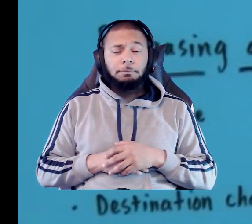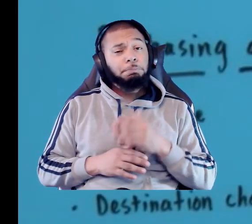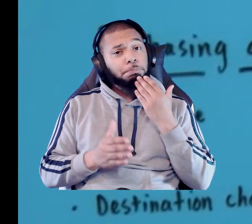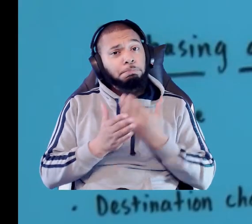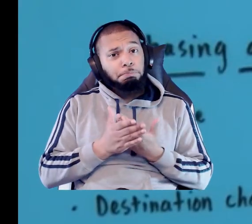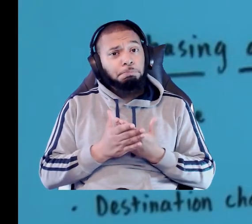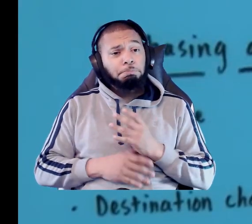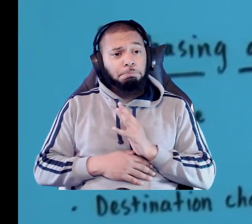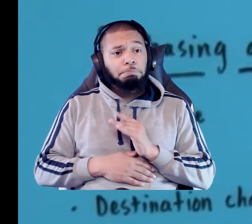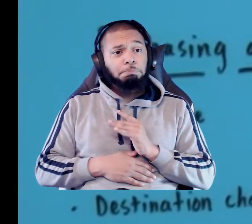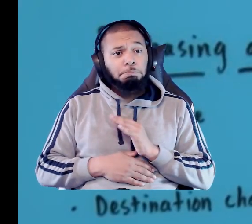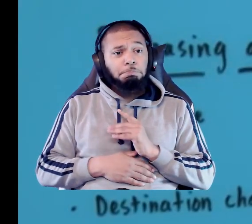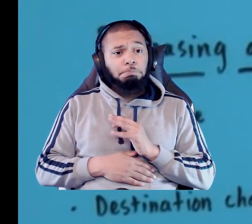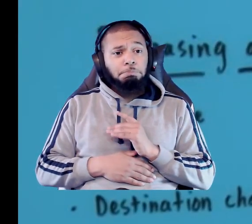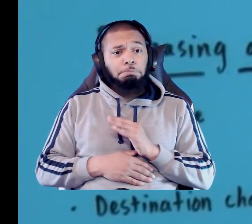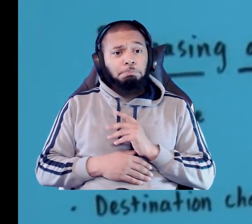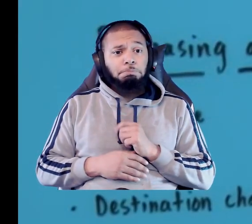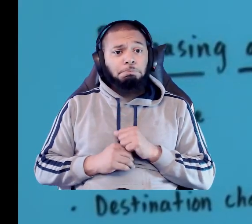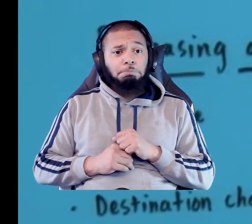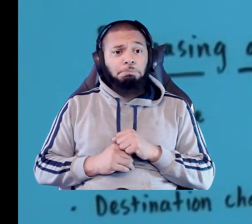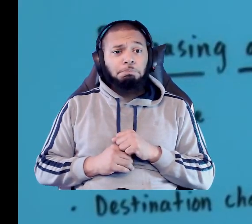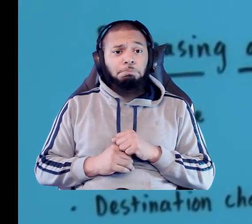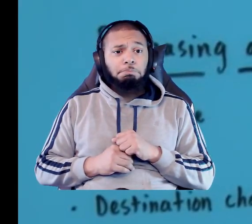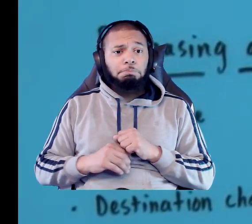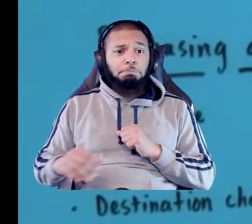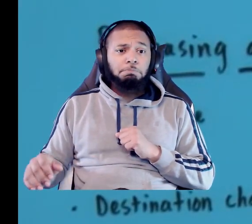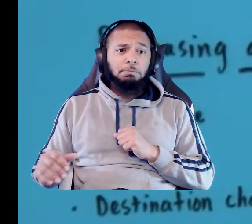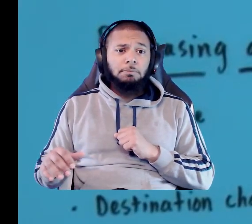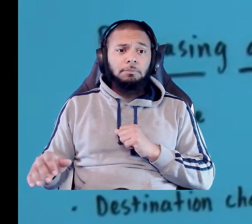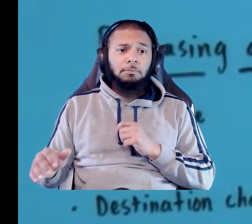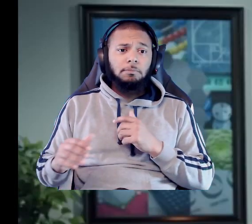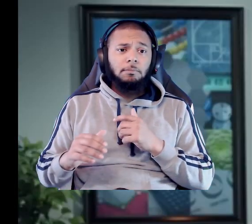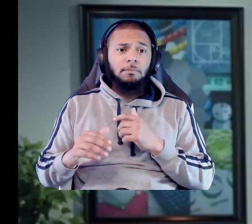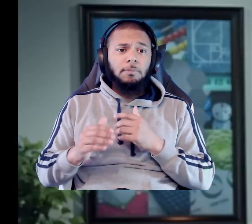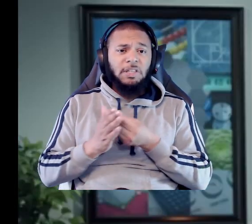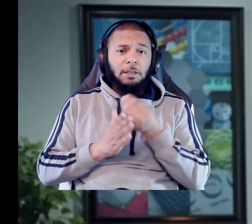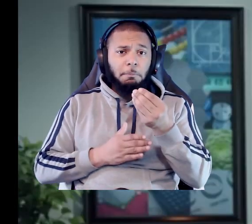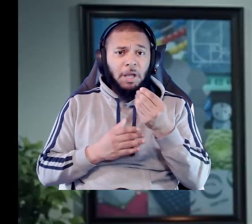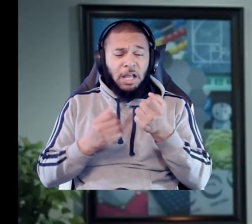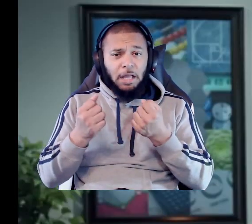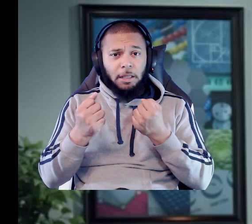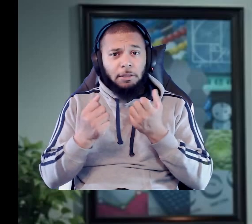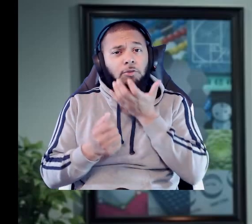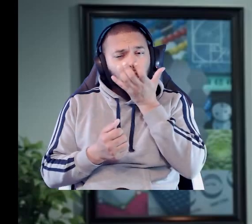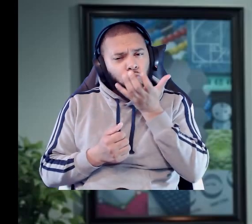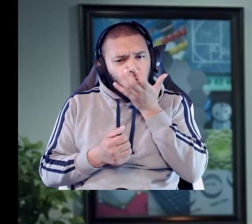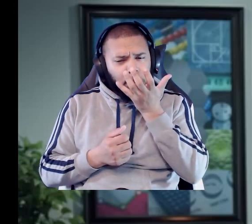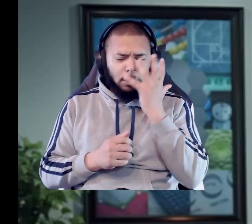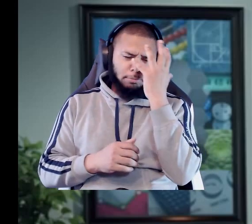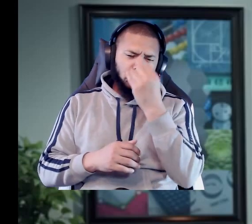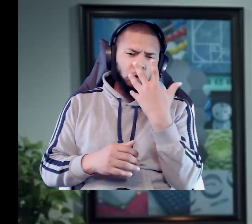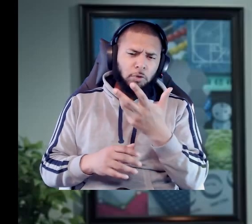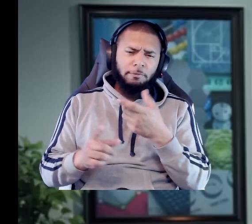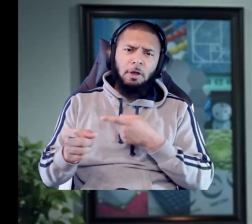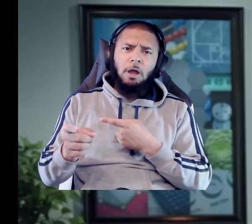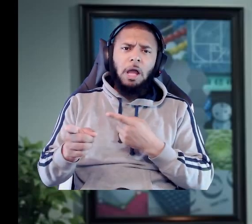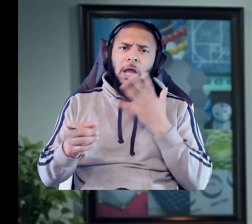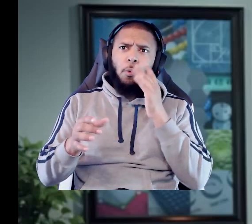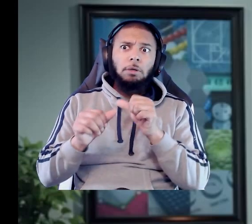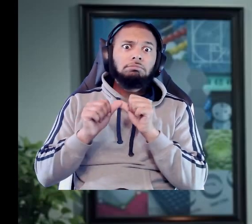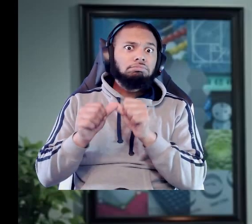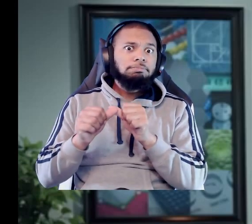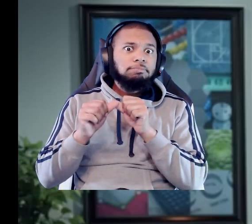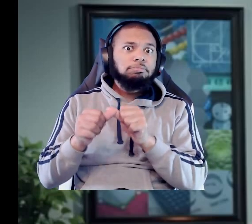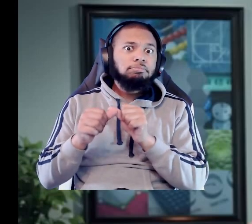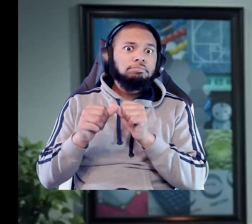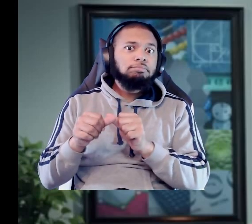cool. To get that truck with all those beautiful options, and a truck hopefully that we'll use for a very, very long